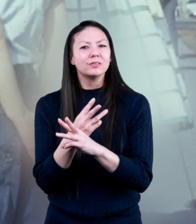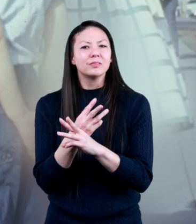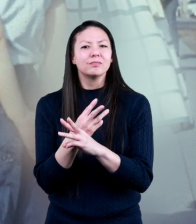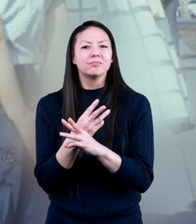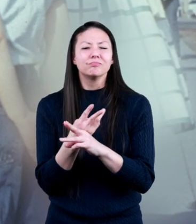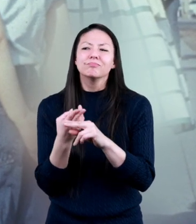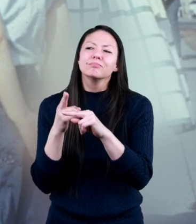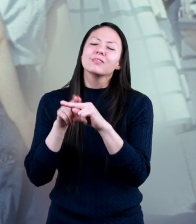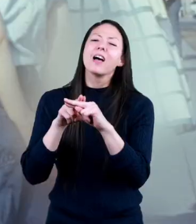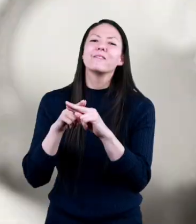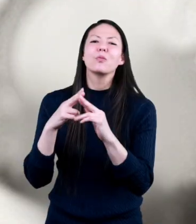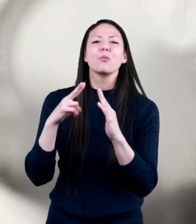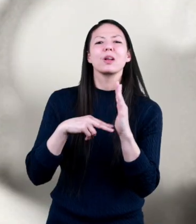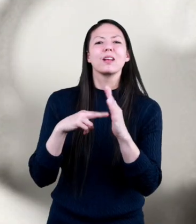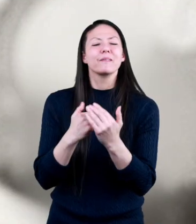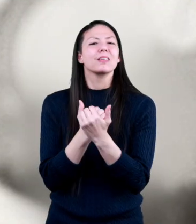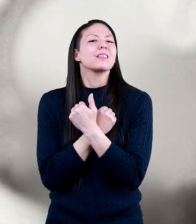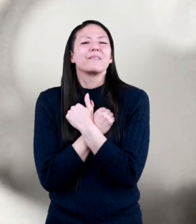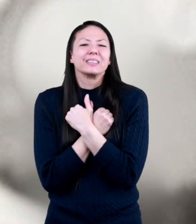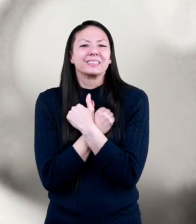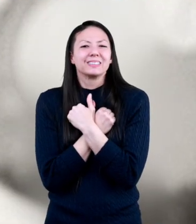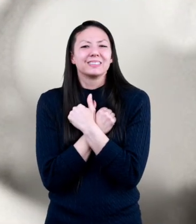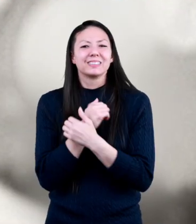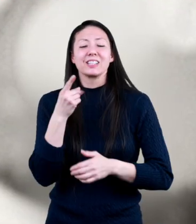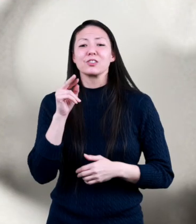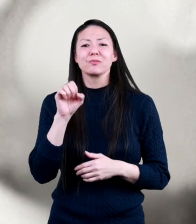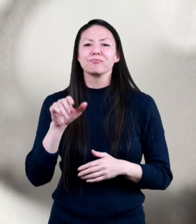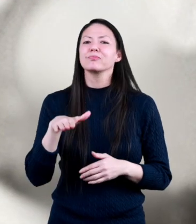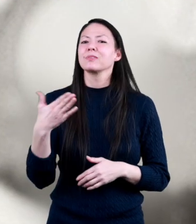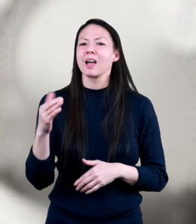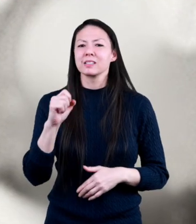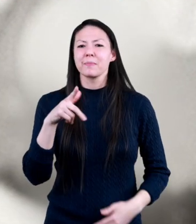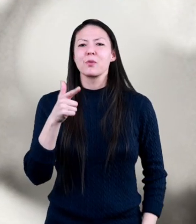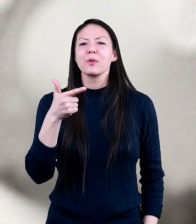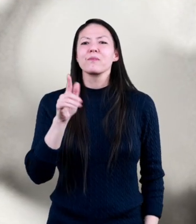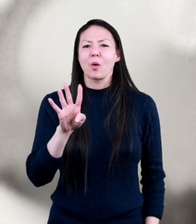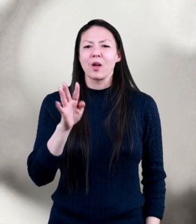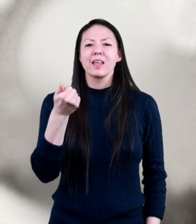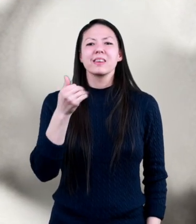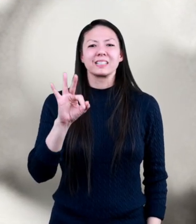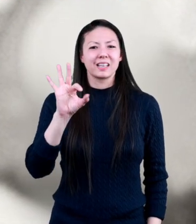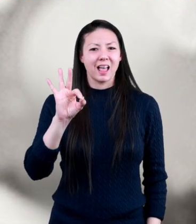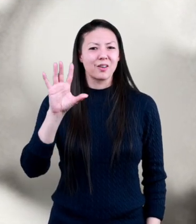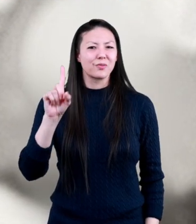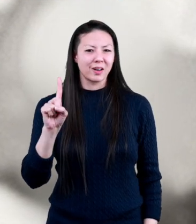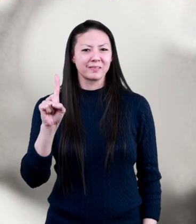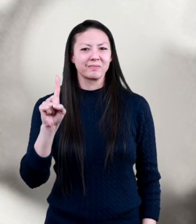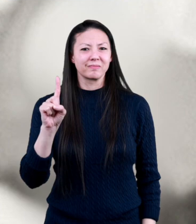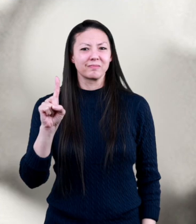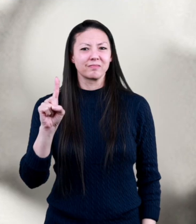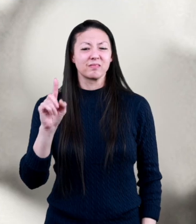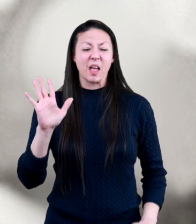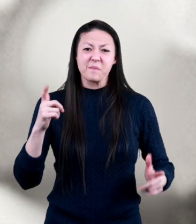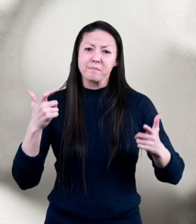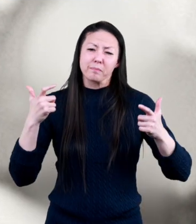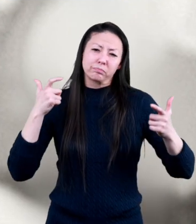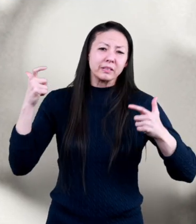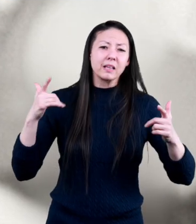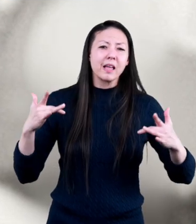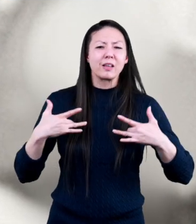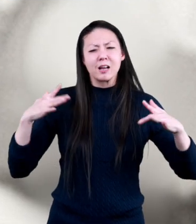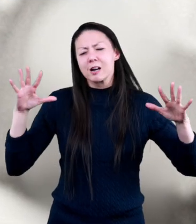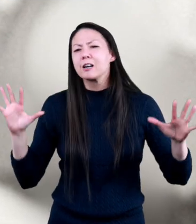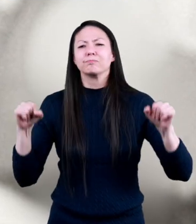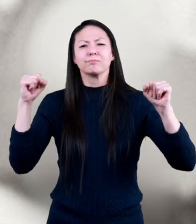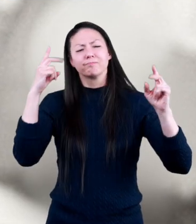love of reading. Dr. Seuss died on September 24, 1991, A special event